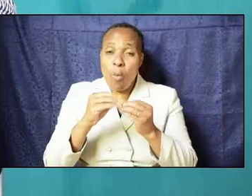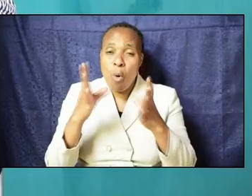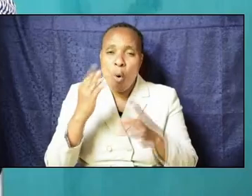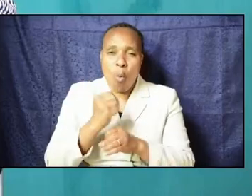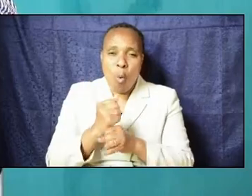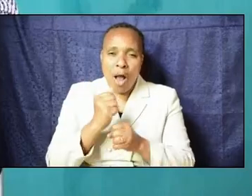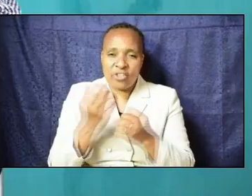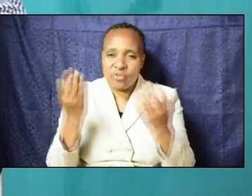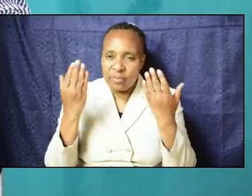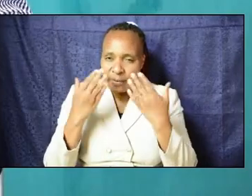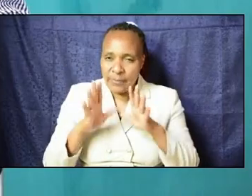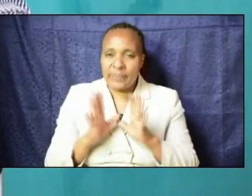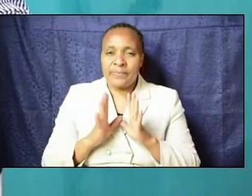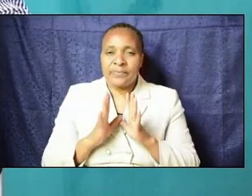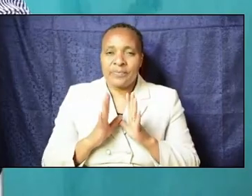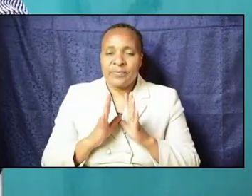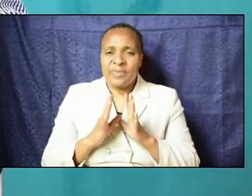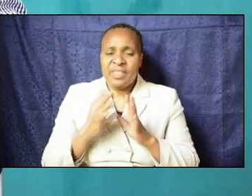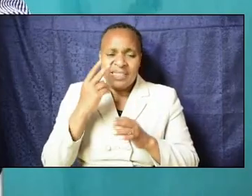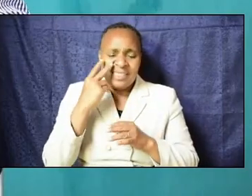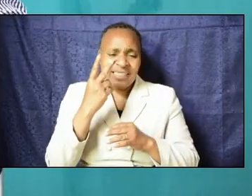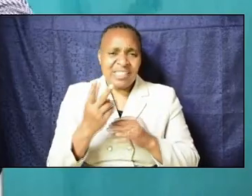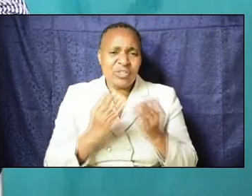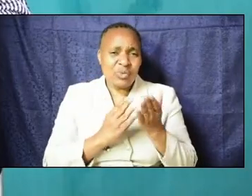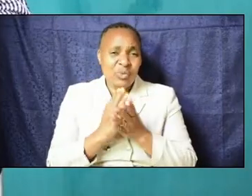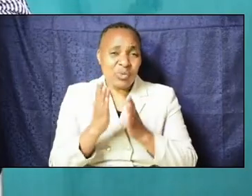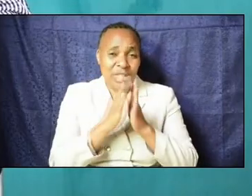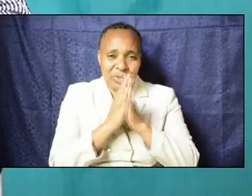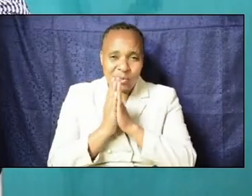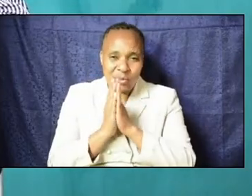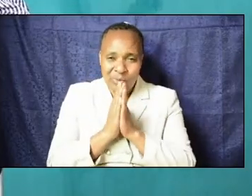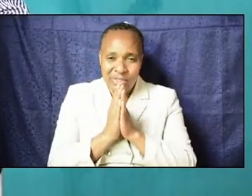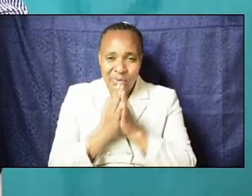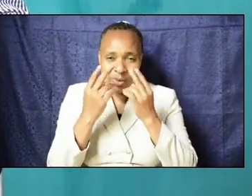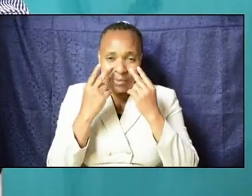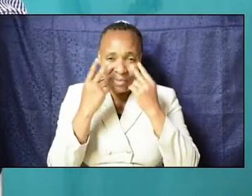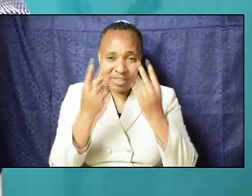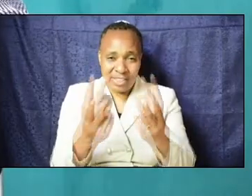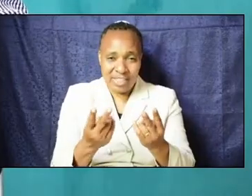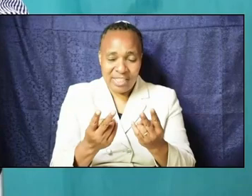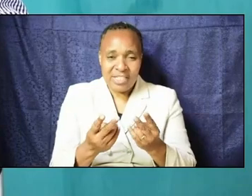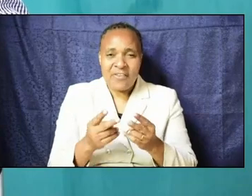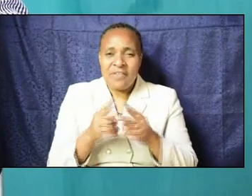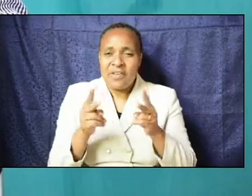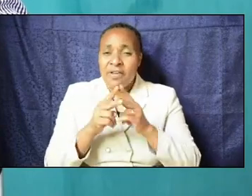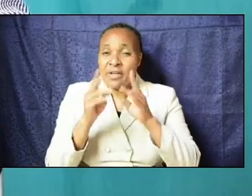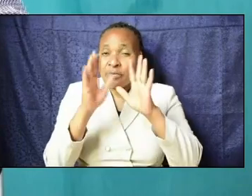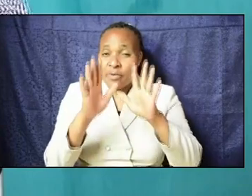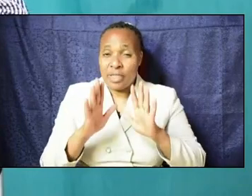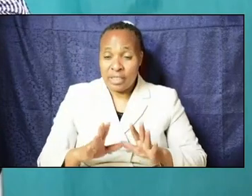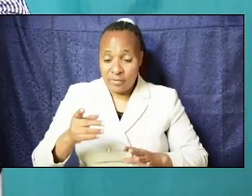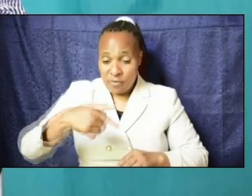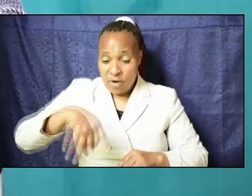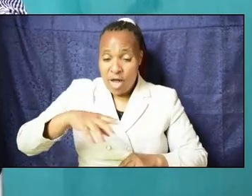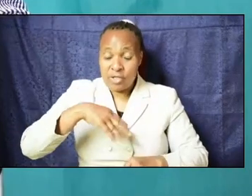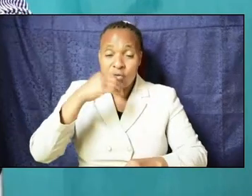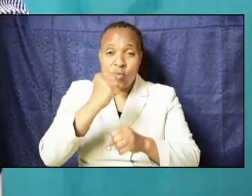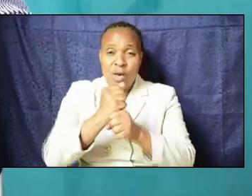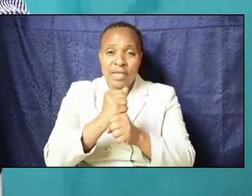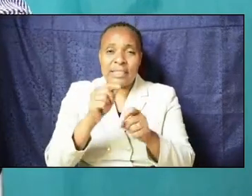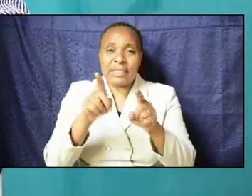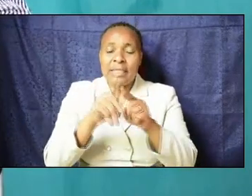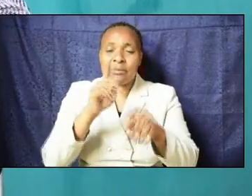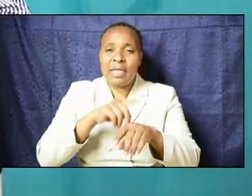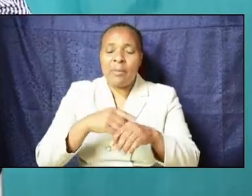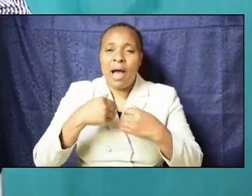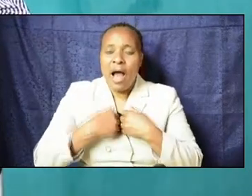done. And just as we're seeing throughout the story, we've seen that it is important for us to work even when we